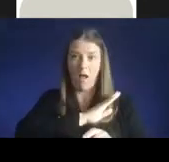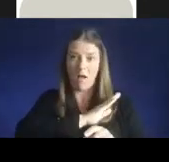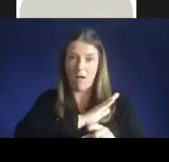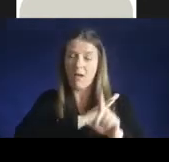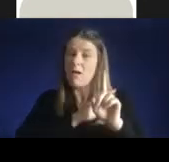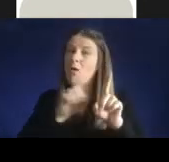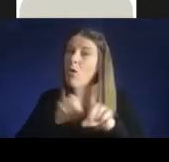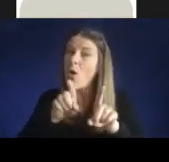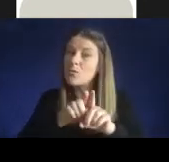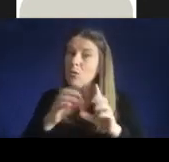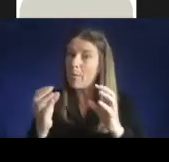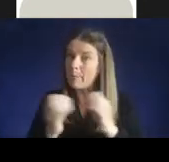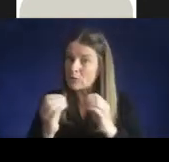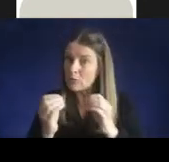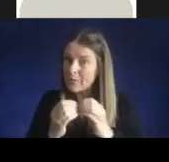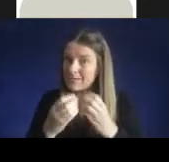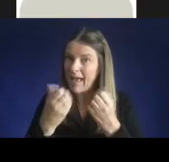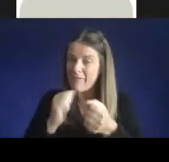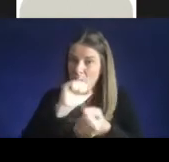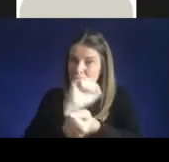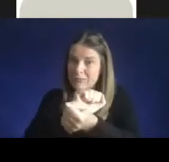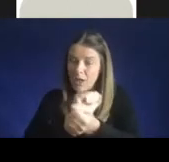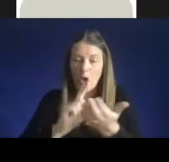of HMP Low Moss.